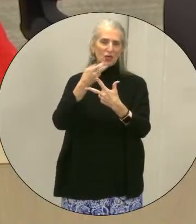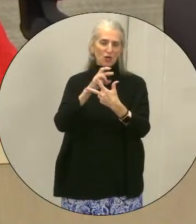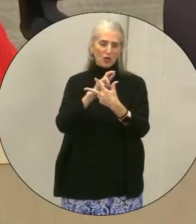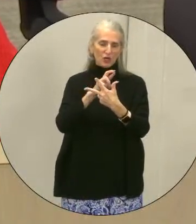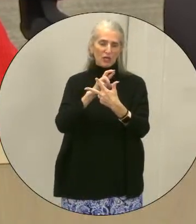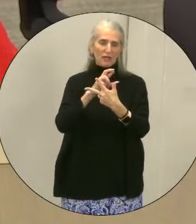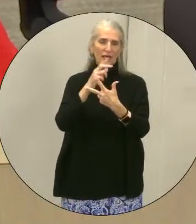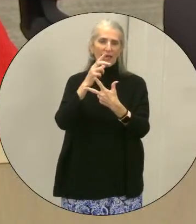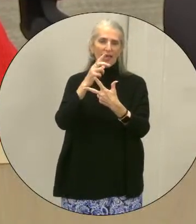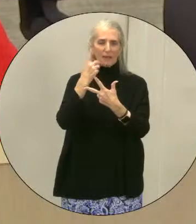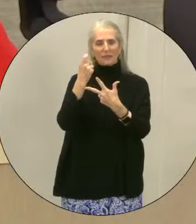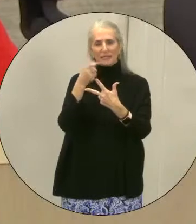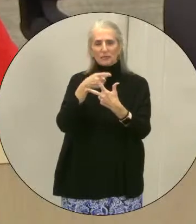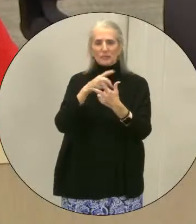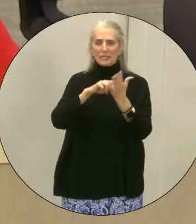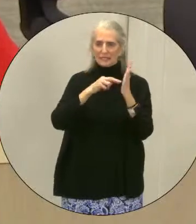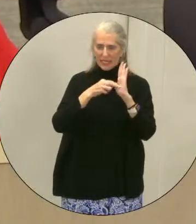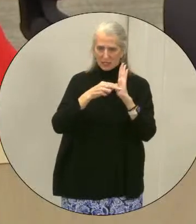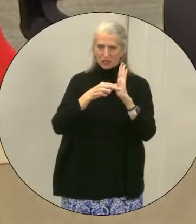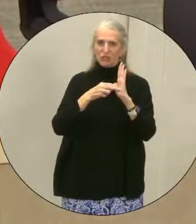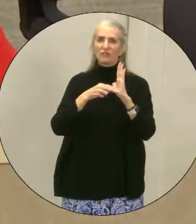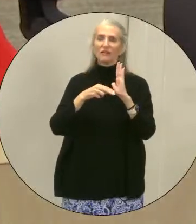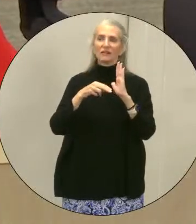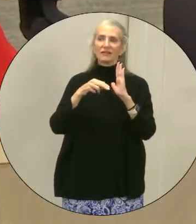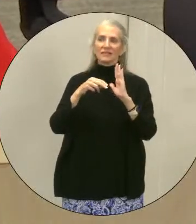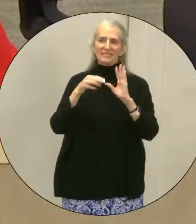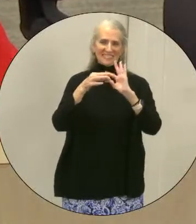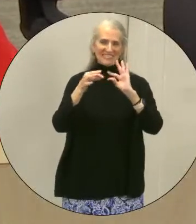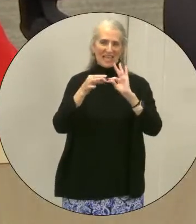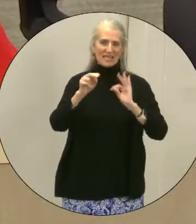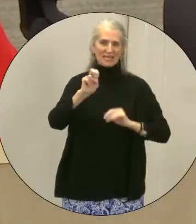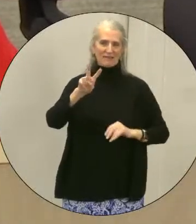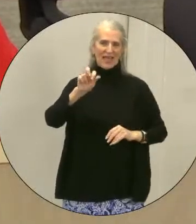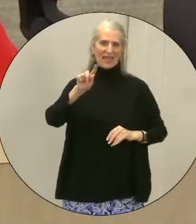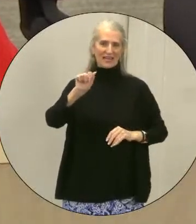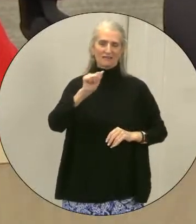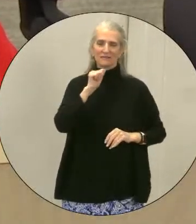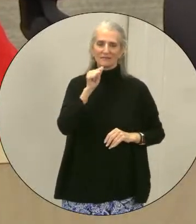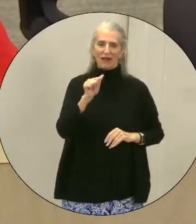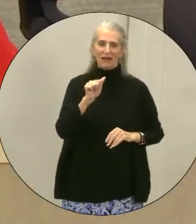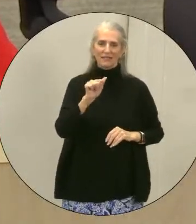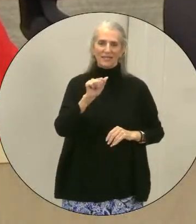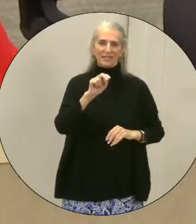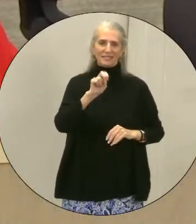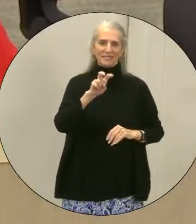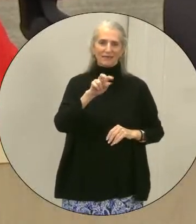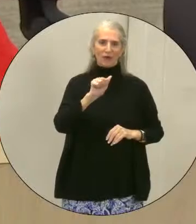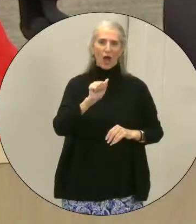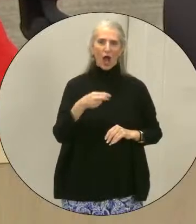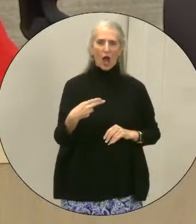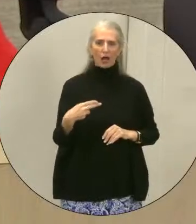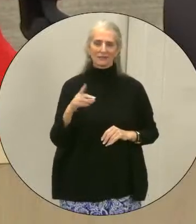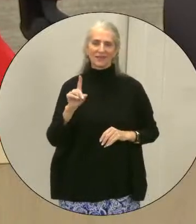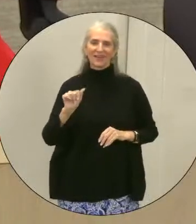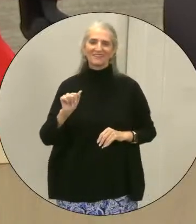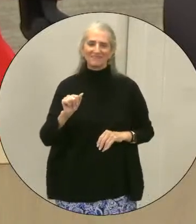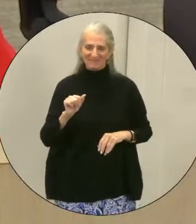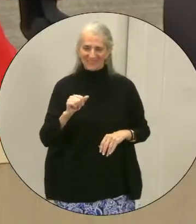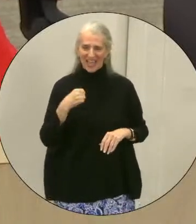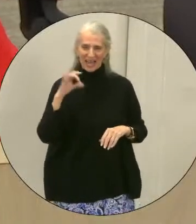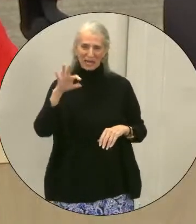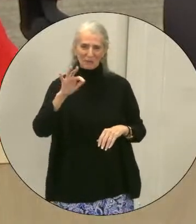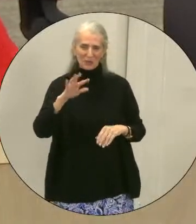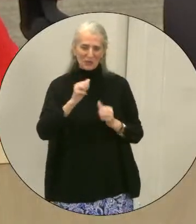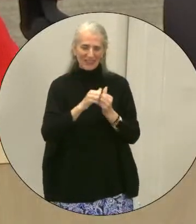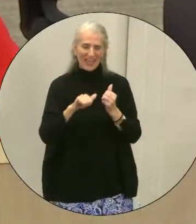he was intentional learning how to say Nevada, because I know everyone, had an input about that, and I cannot pronounce his name